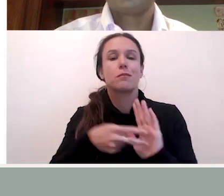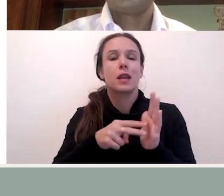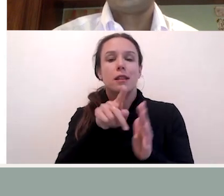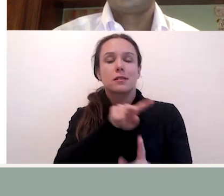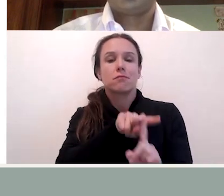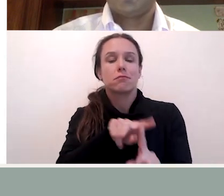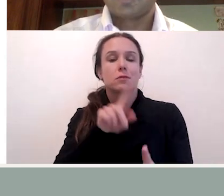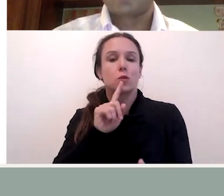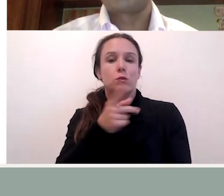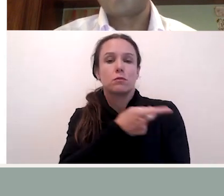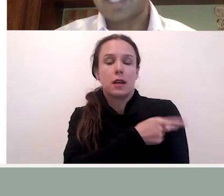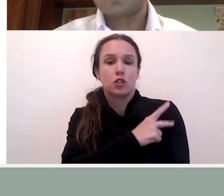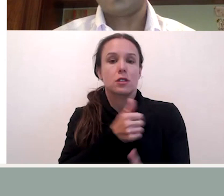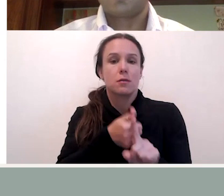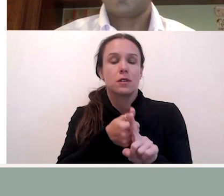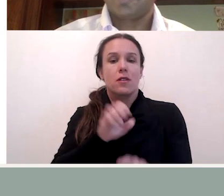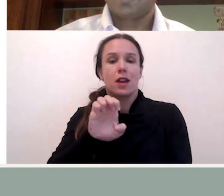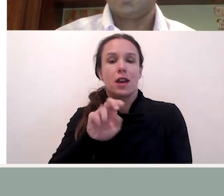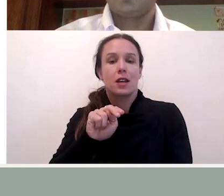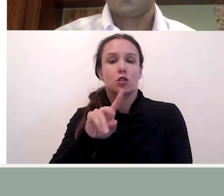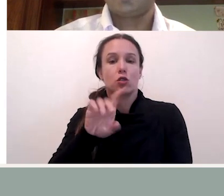have endocrine refractory